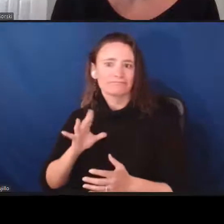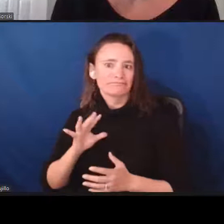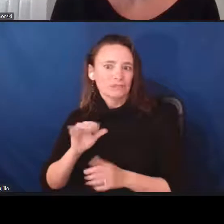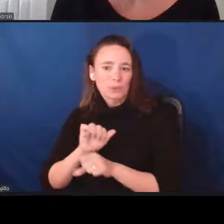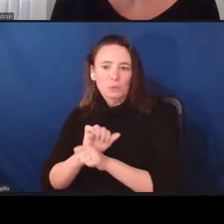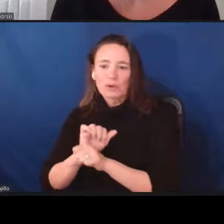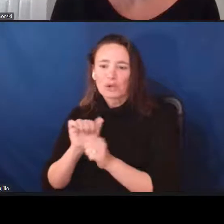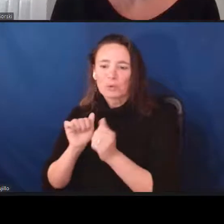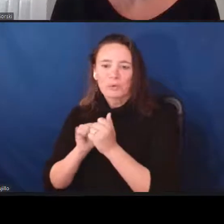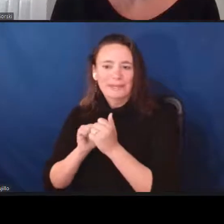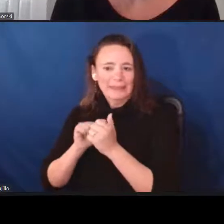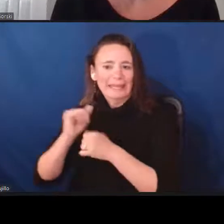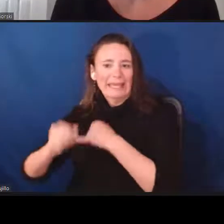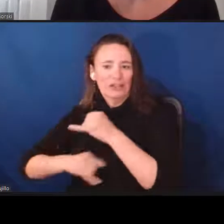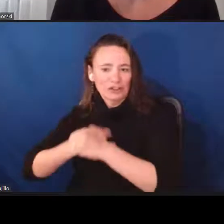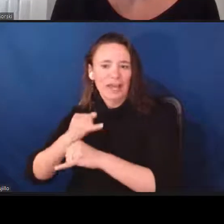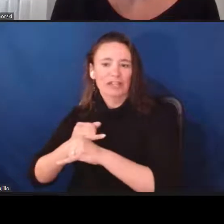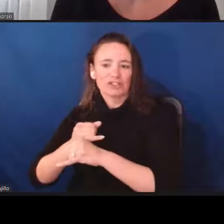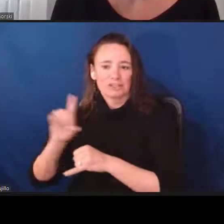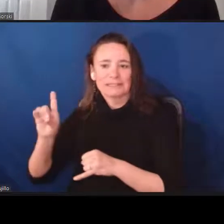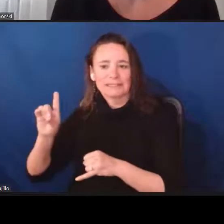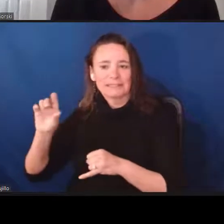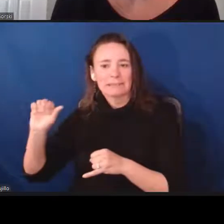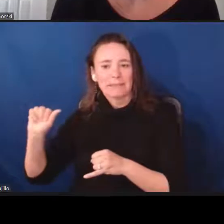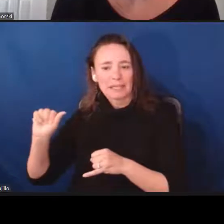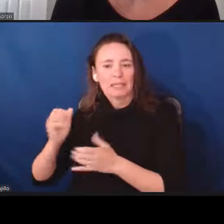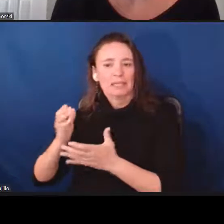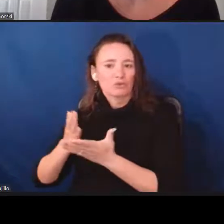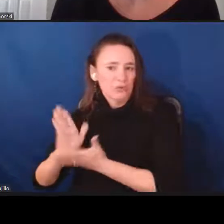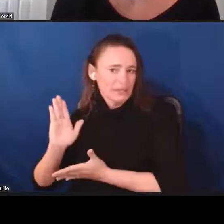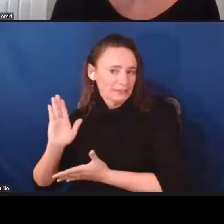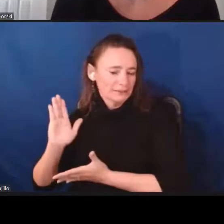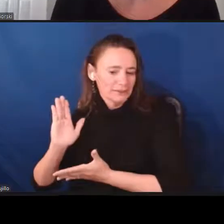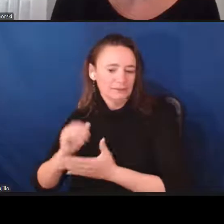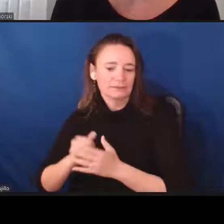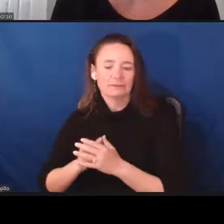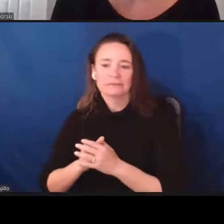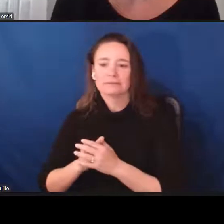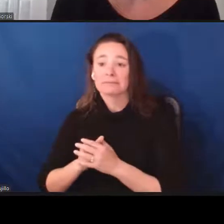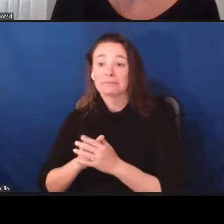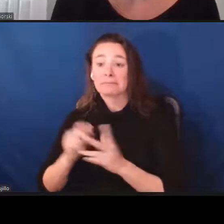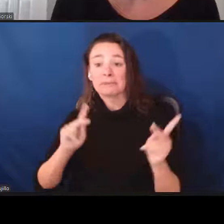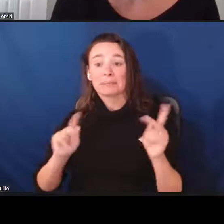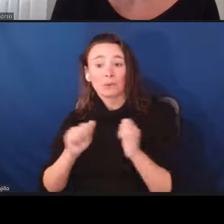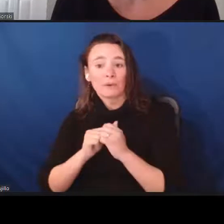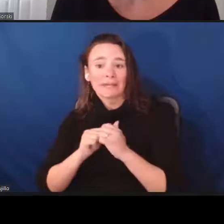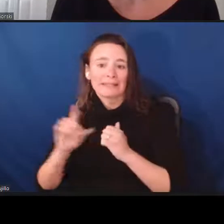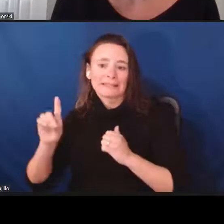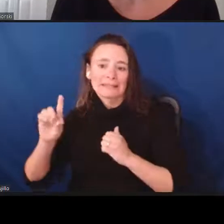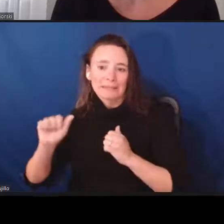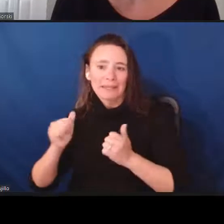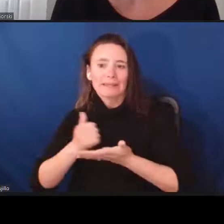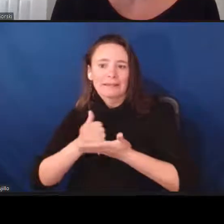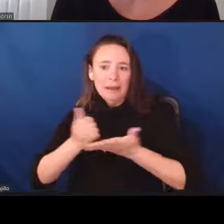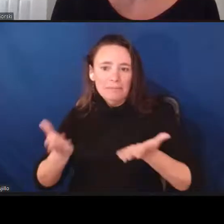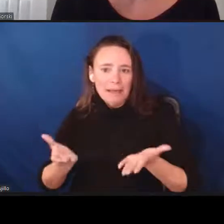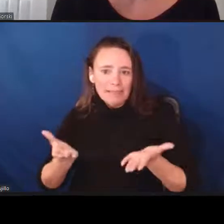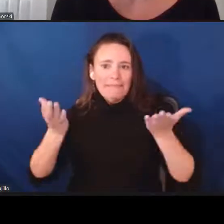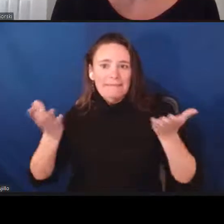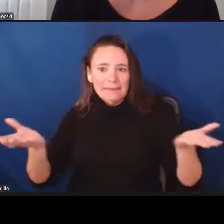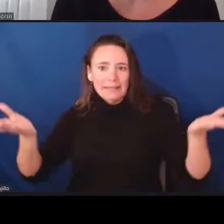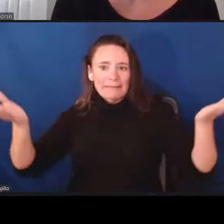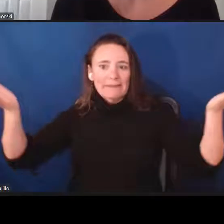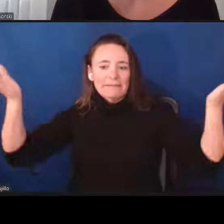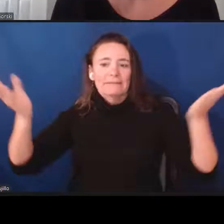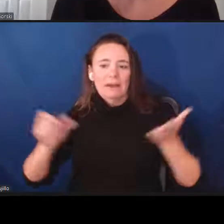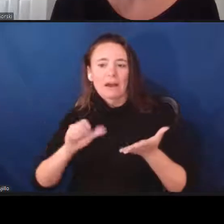disability rights and really helping lift up people with disabilities in other parts of the world who are